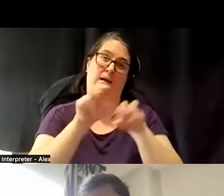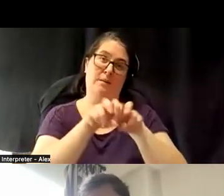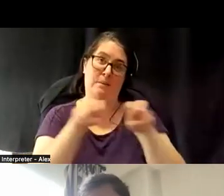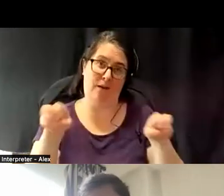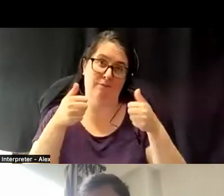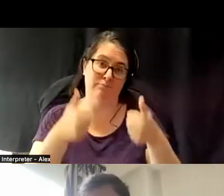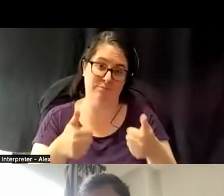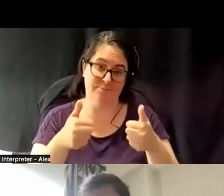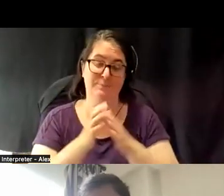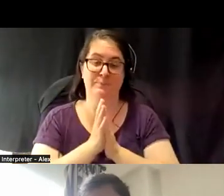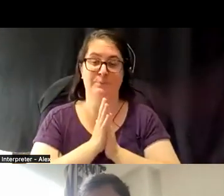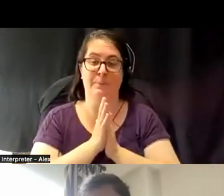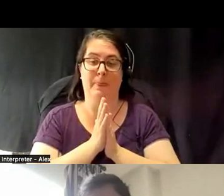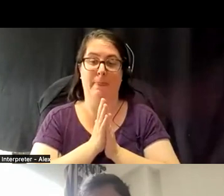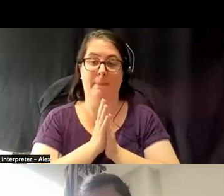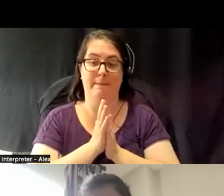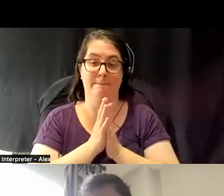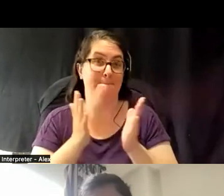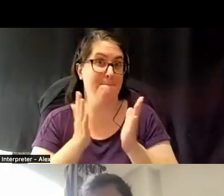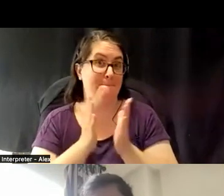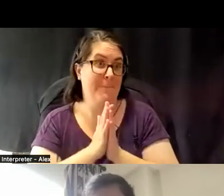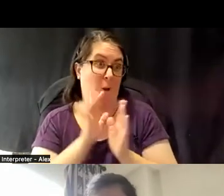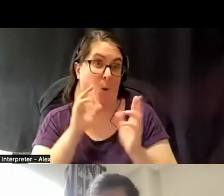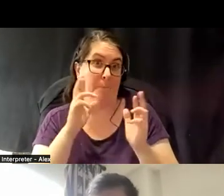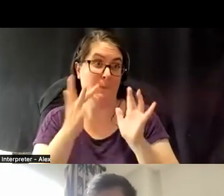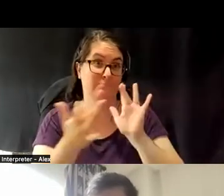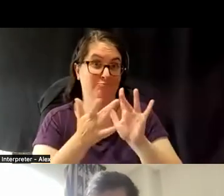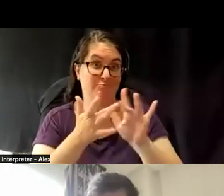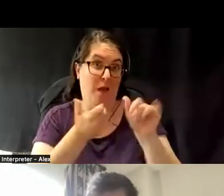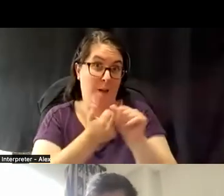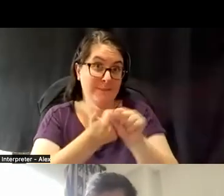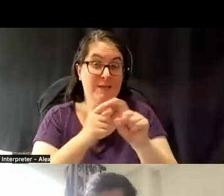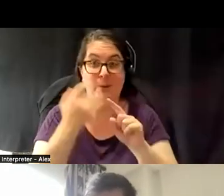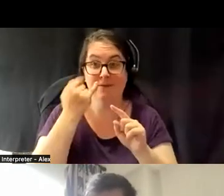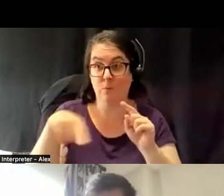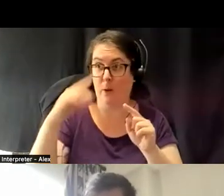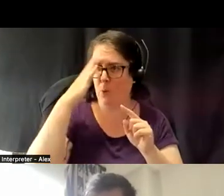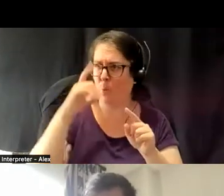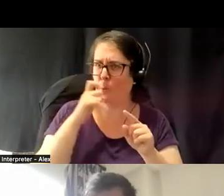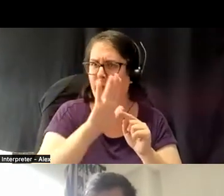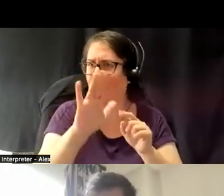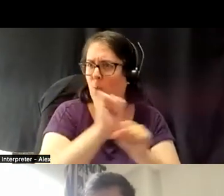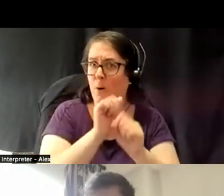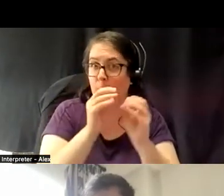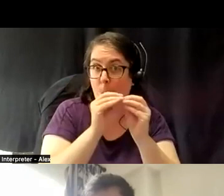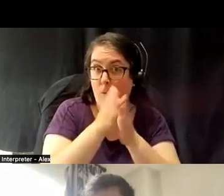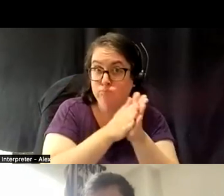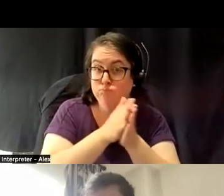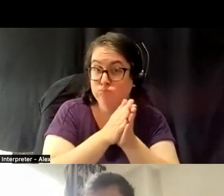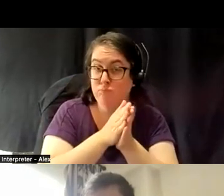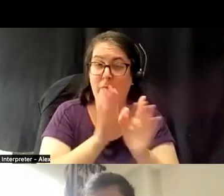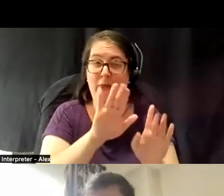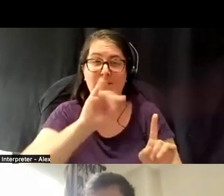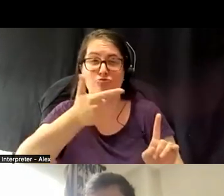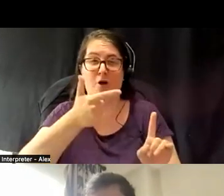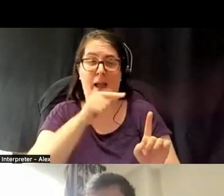today. Looking forward to staying in touch. And if folks want to check out these people's work, please check out their